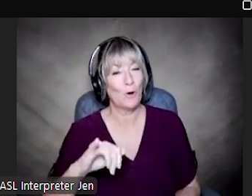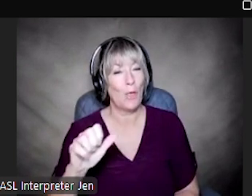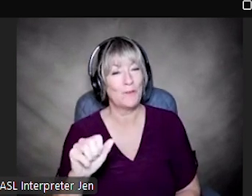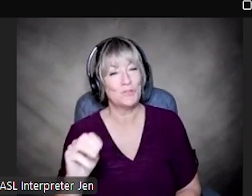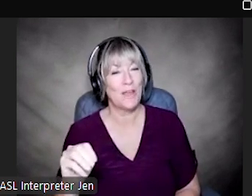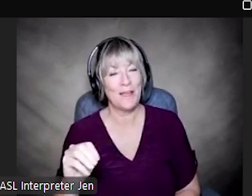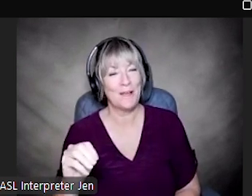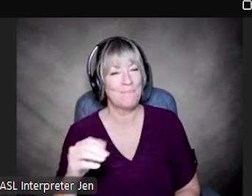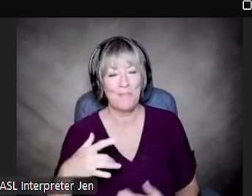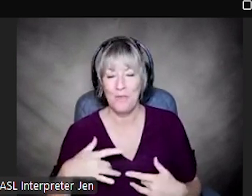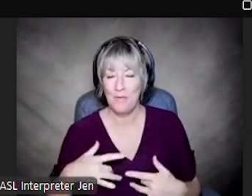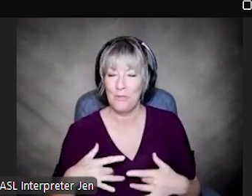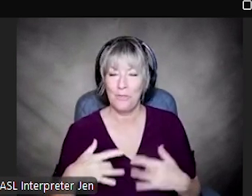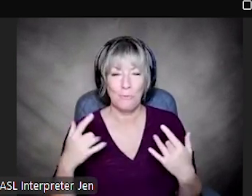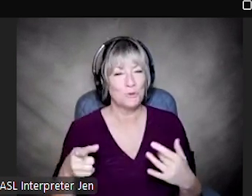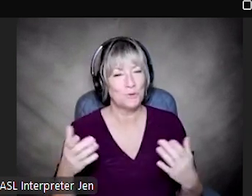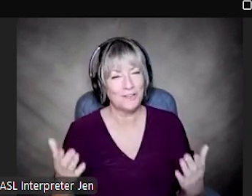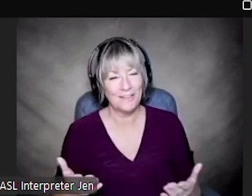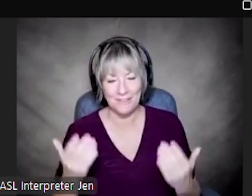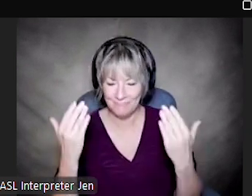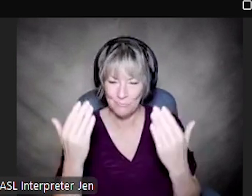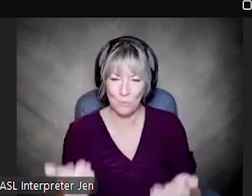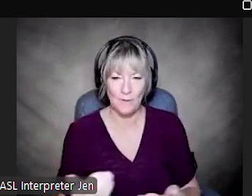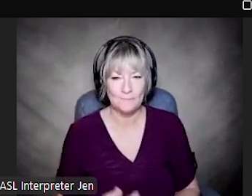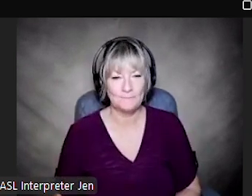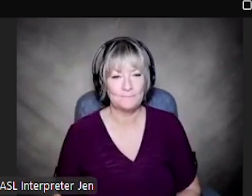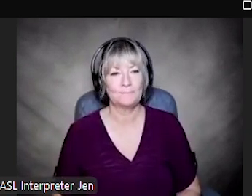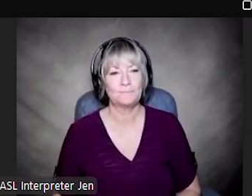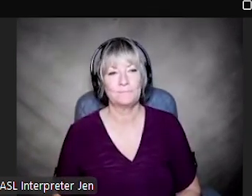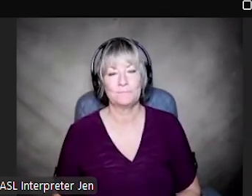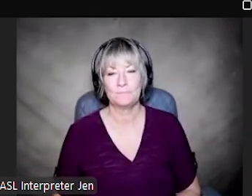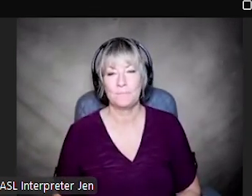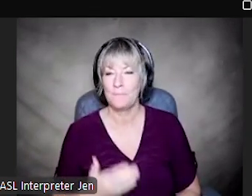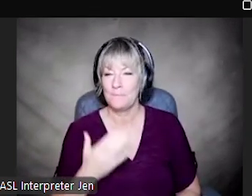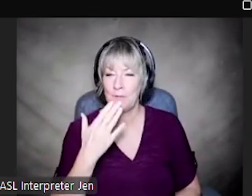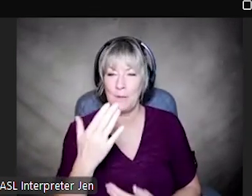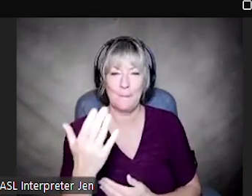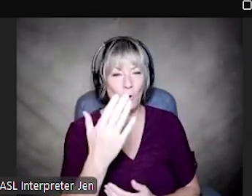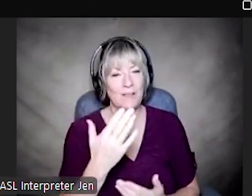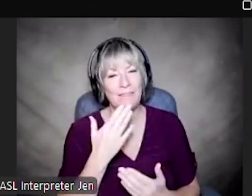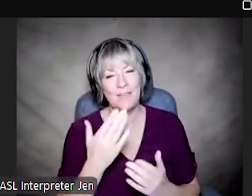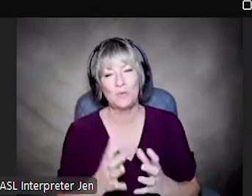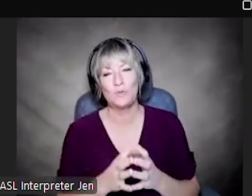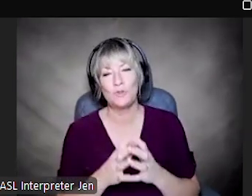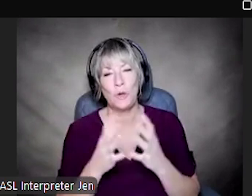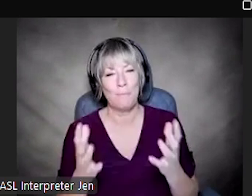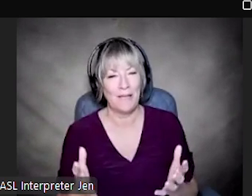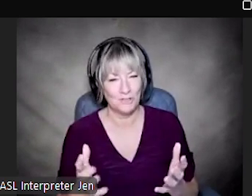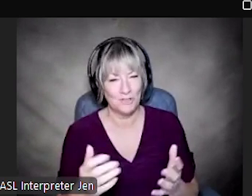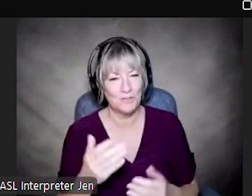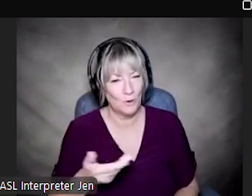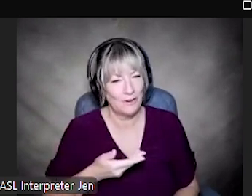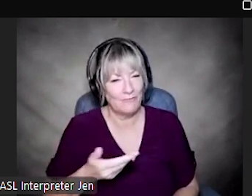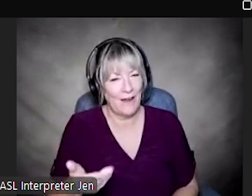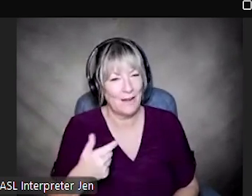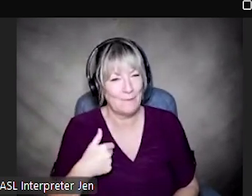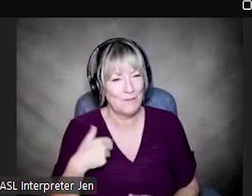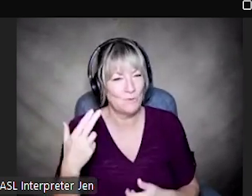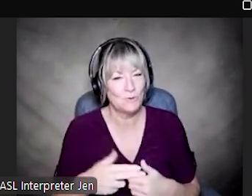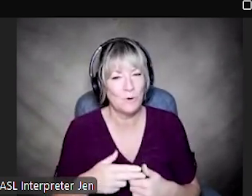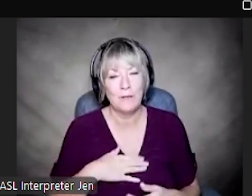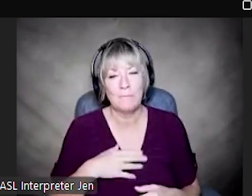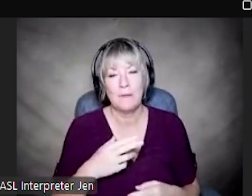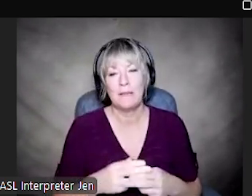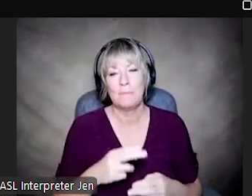just super thrilled you're on. Go right ahead. Good morning, and thank you so much for having me. So she said, my name is